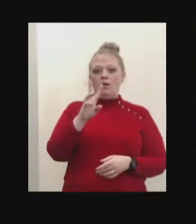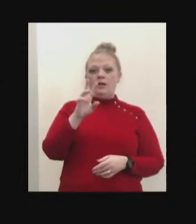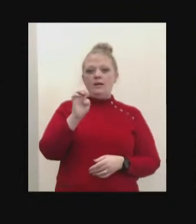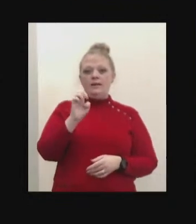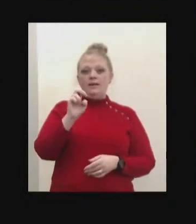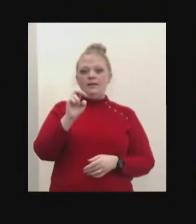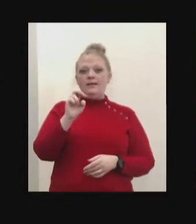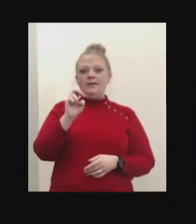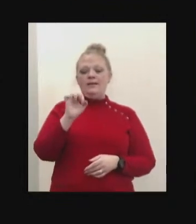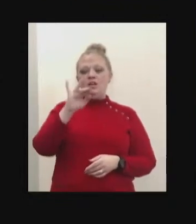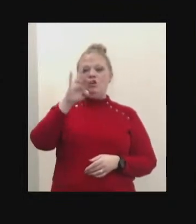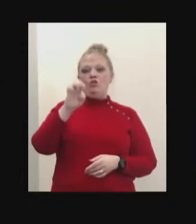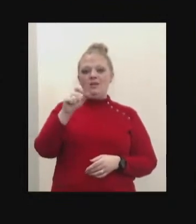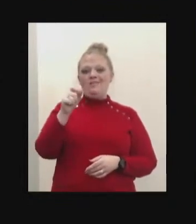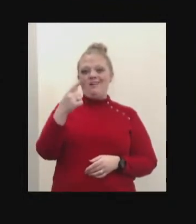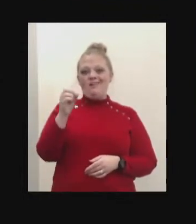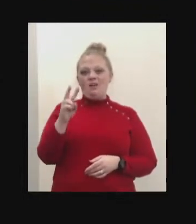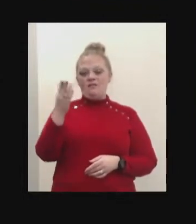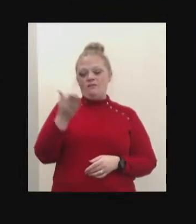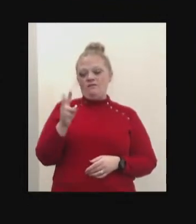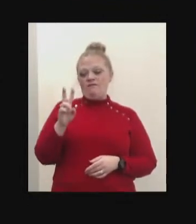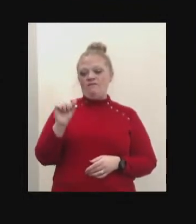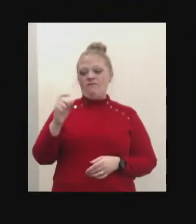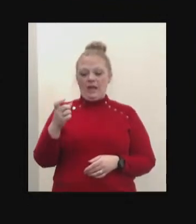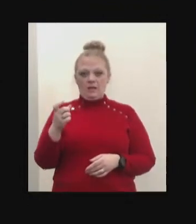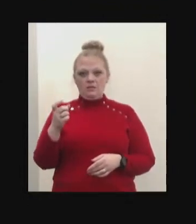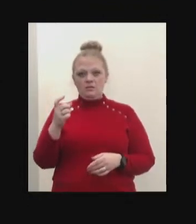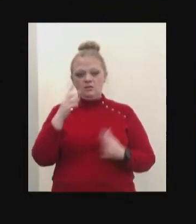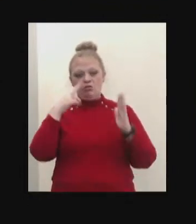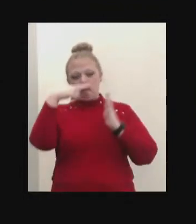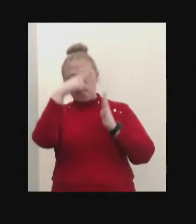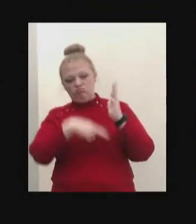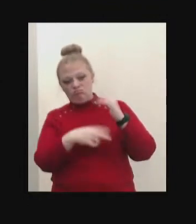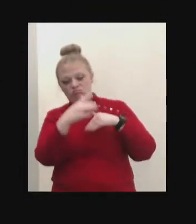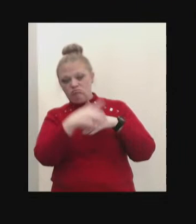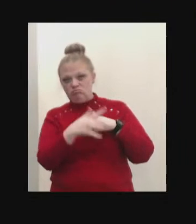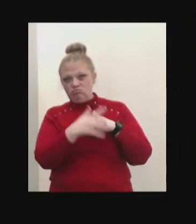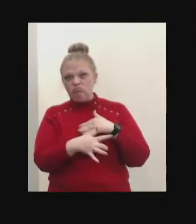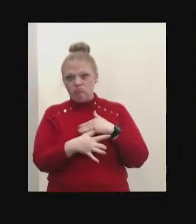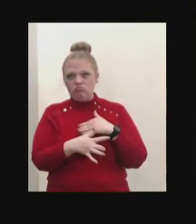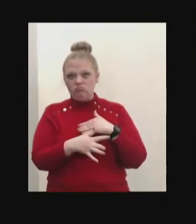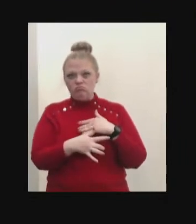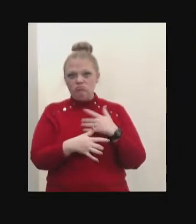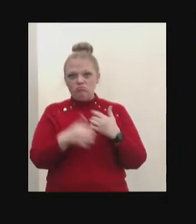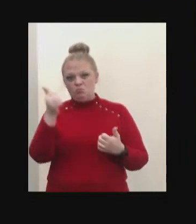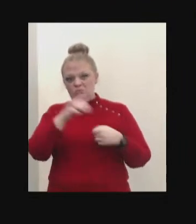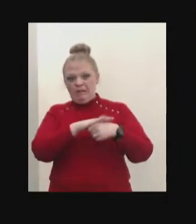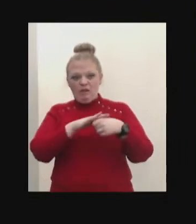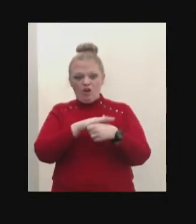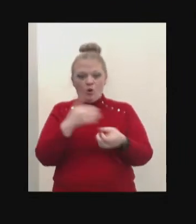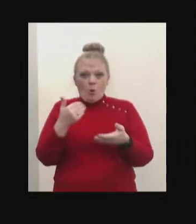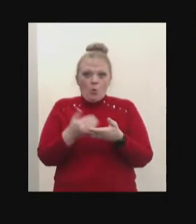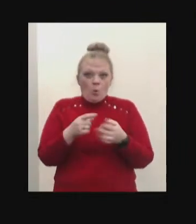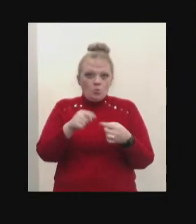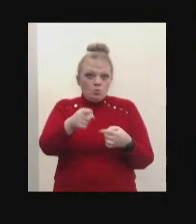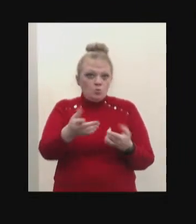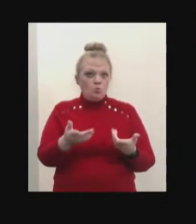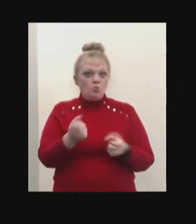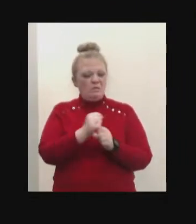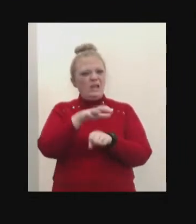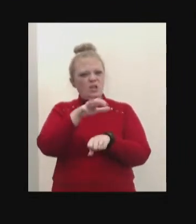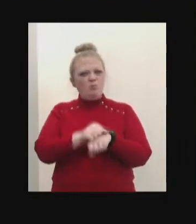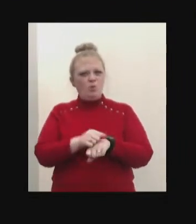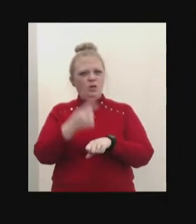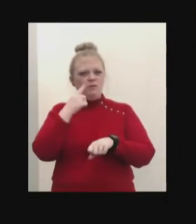erie.gov/vax, V-A-X, and look to see what appointments we have available in an area that is close to you, and make an appointment for a time